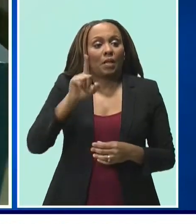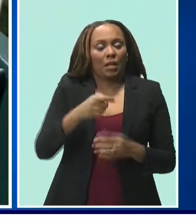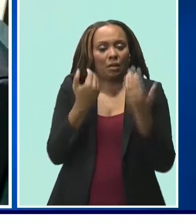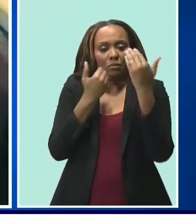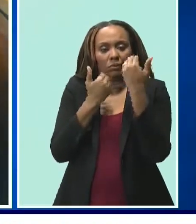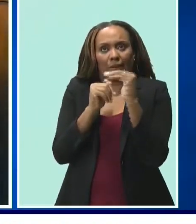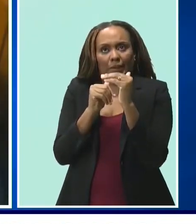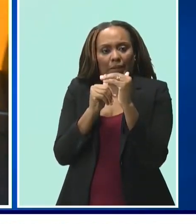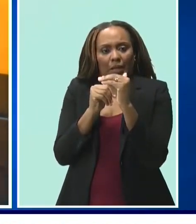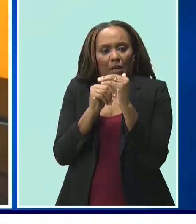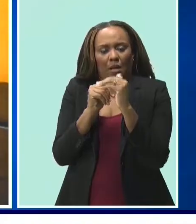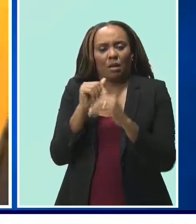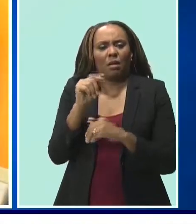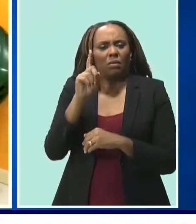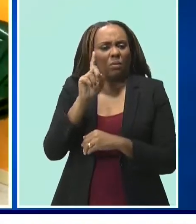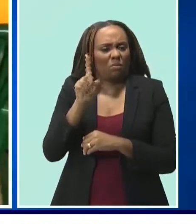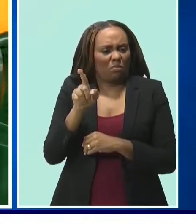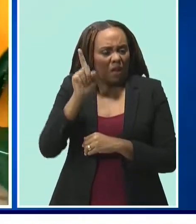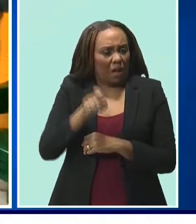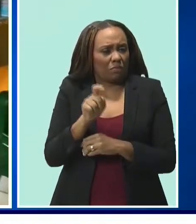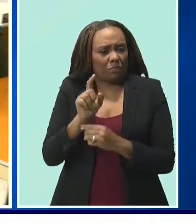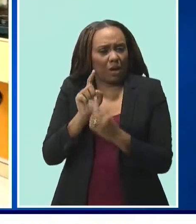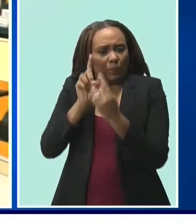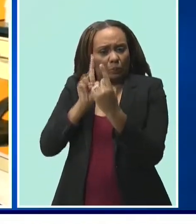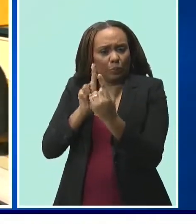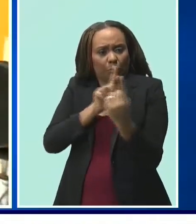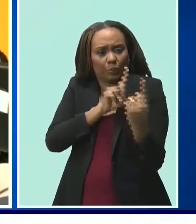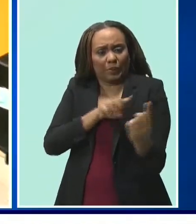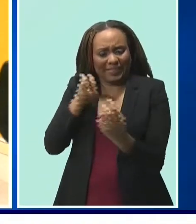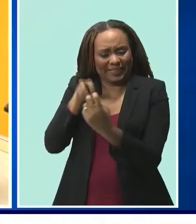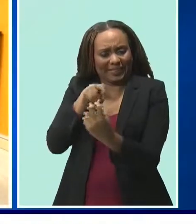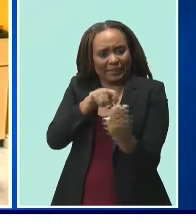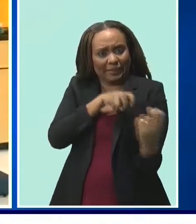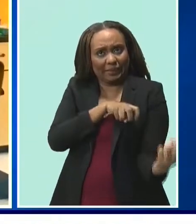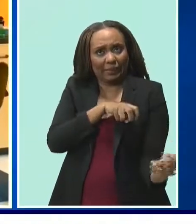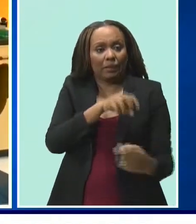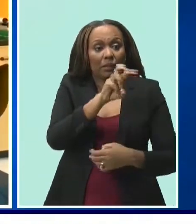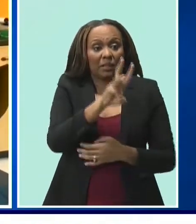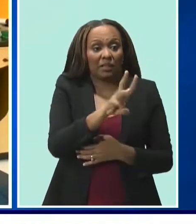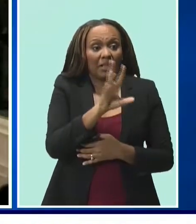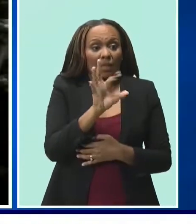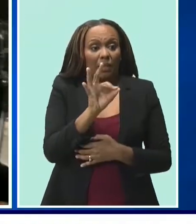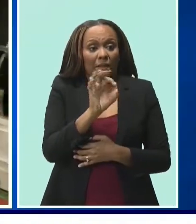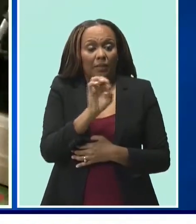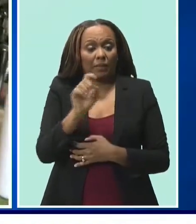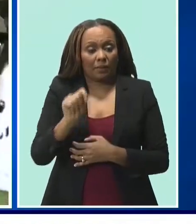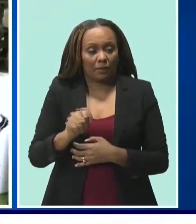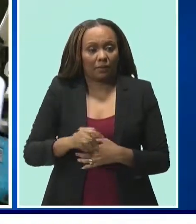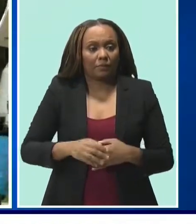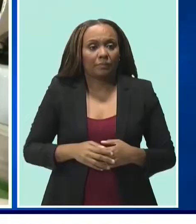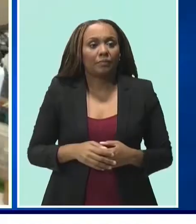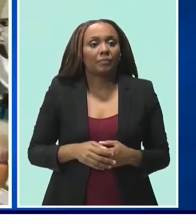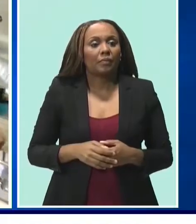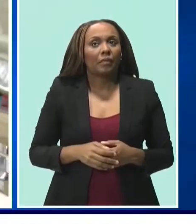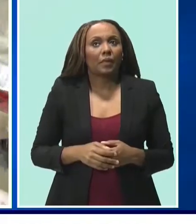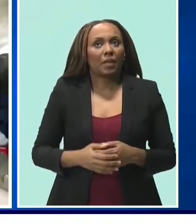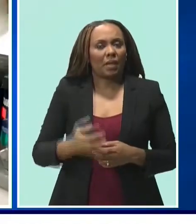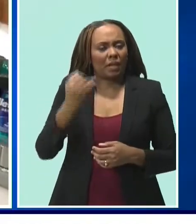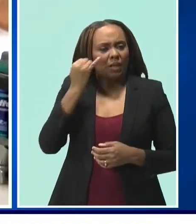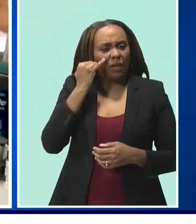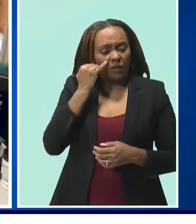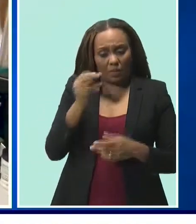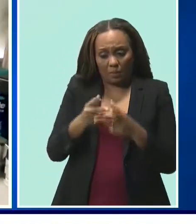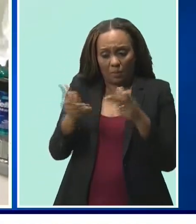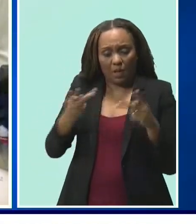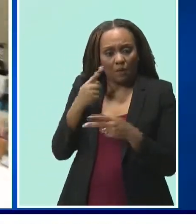that a distance of at least 6 feet is maintained between them. All sinks in the workplace should have antibacterial soap available as